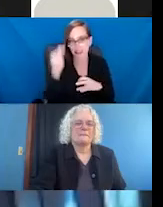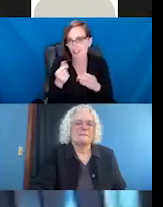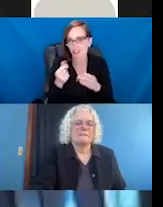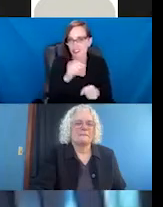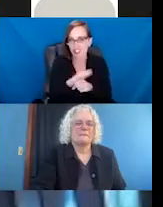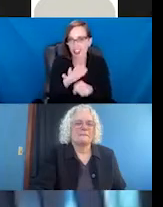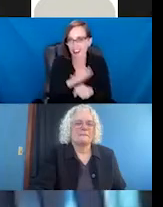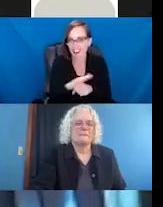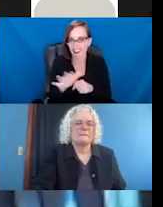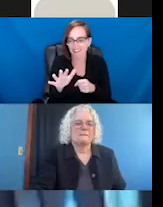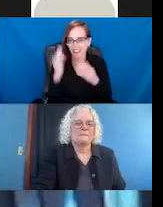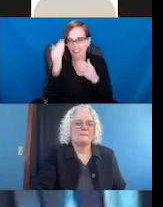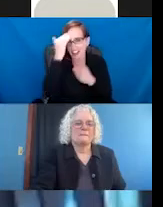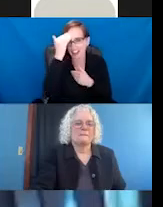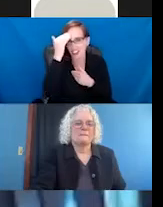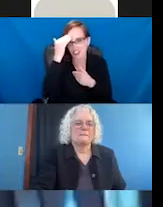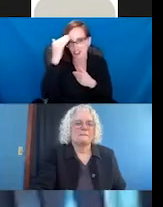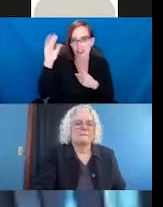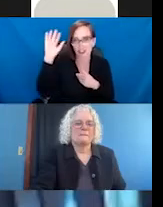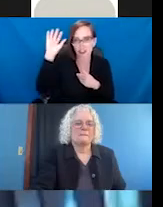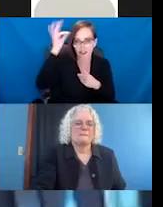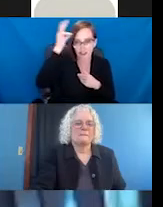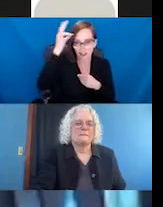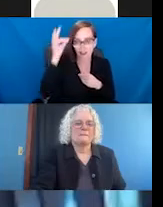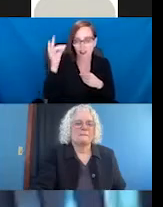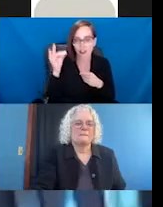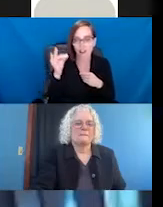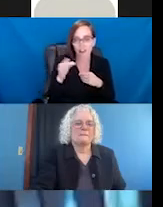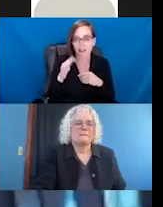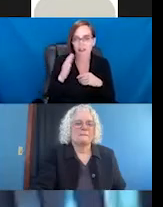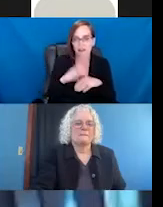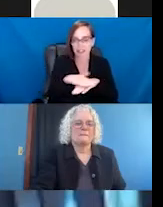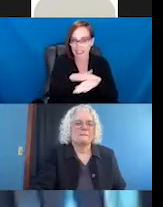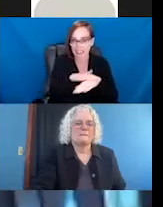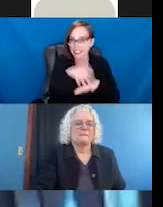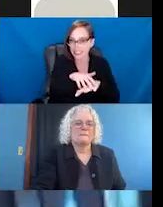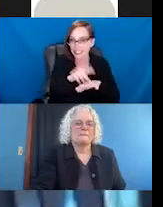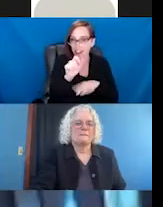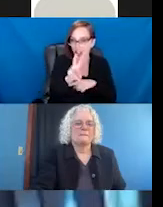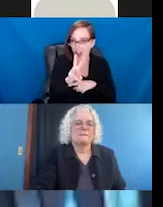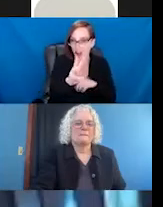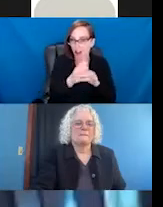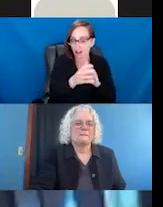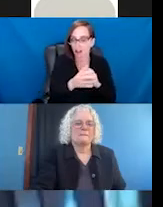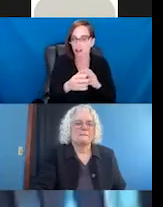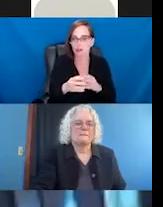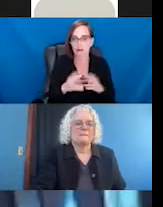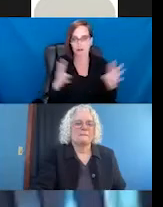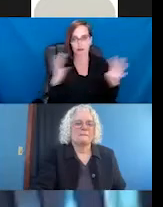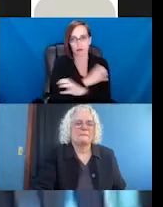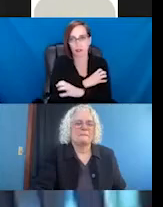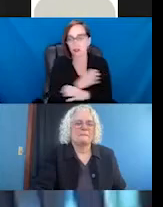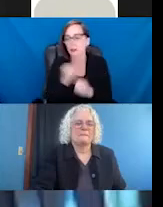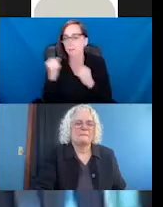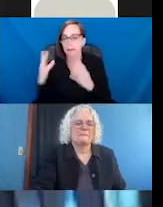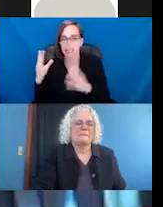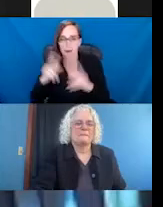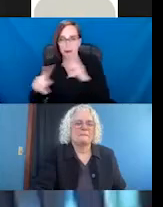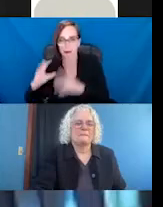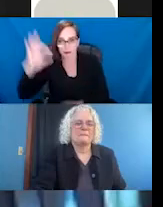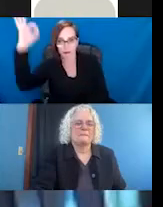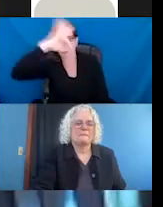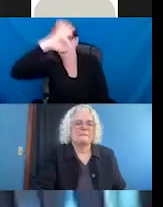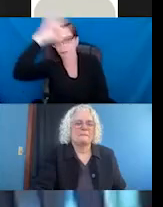Indian law is very complex. And so a lot of people don't have that expertise or want to even gain some of